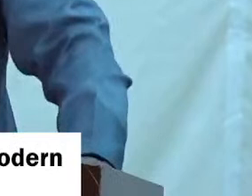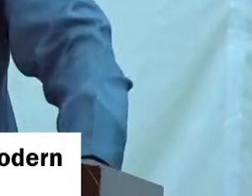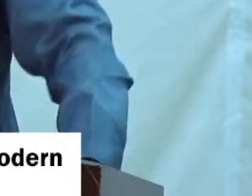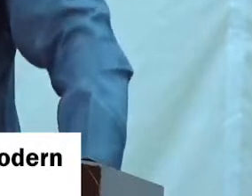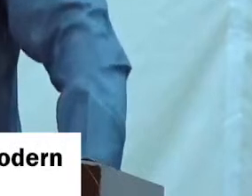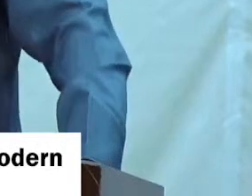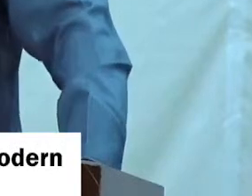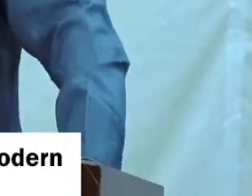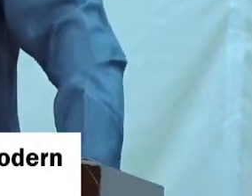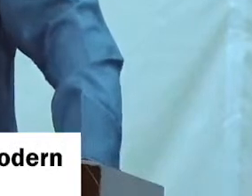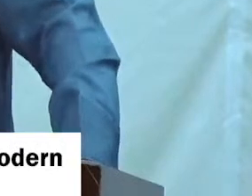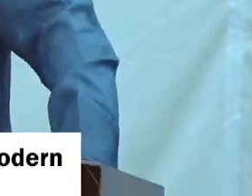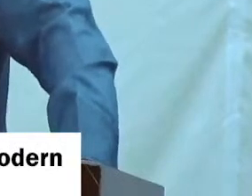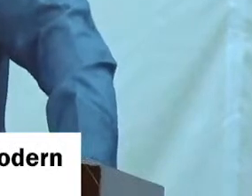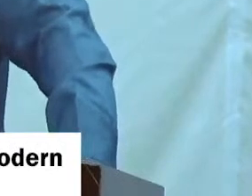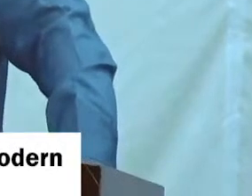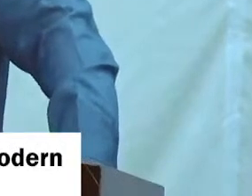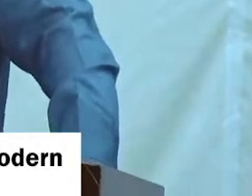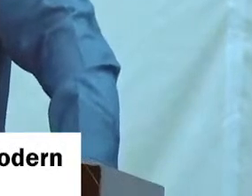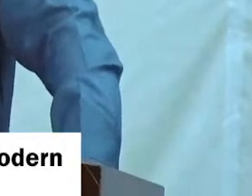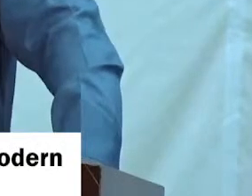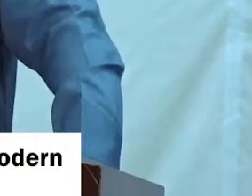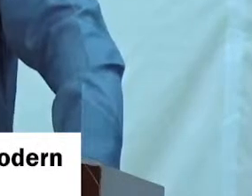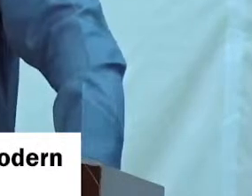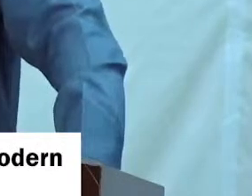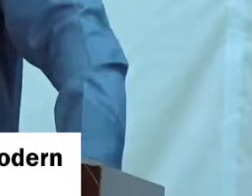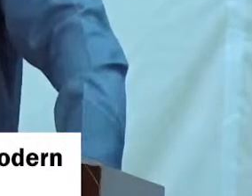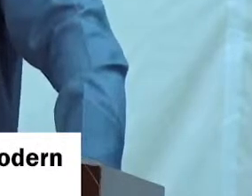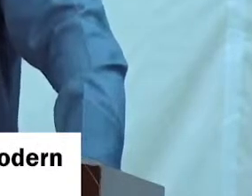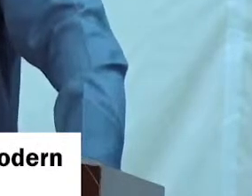the Executive Director of African Women Development Fund,